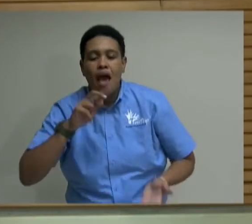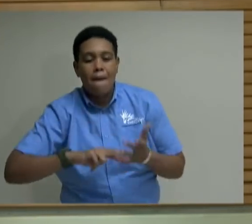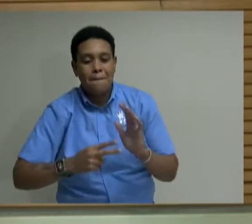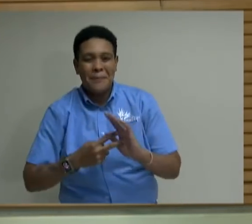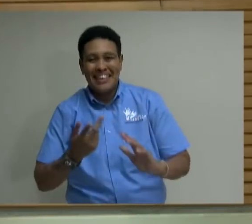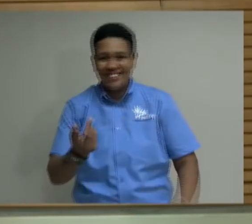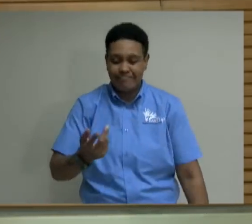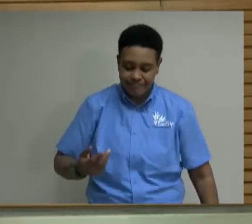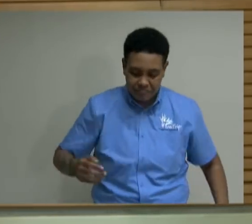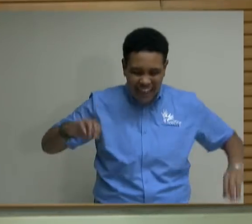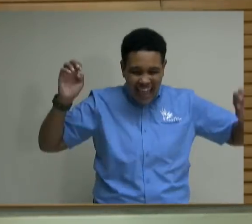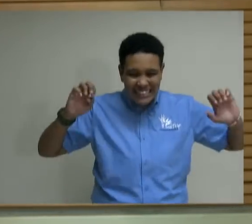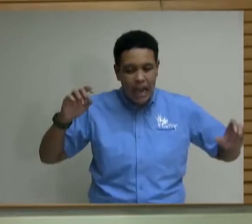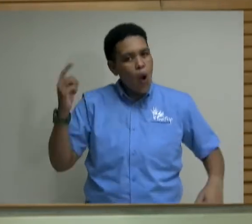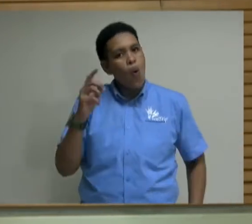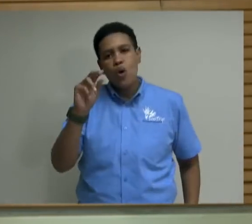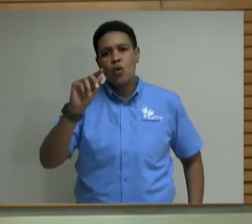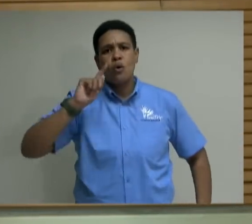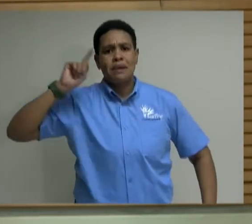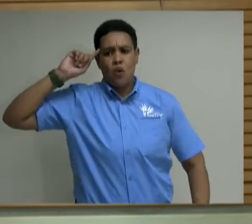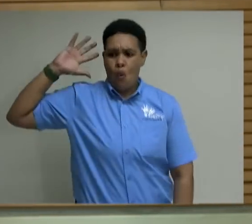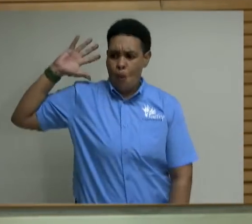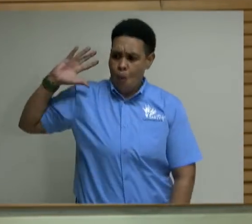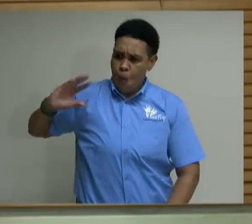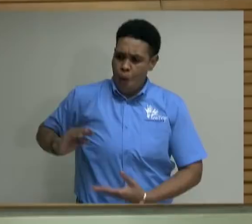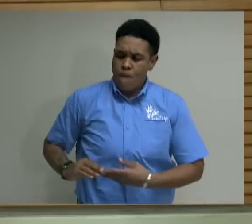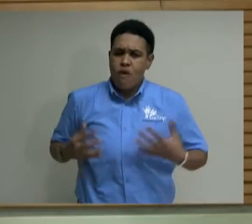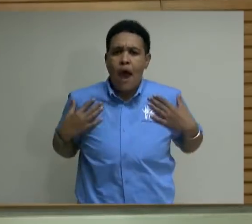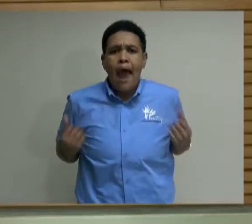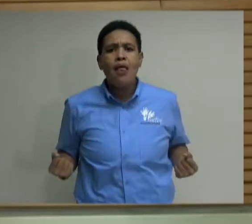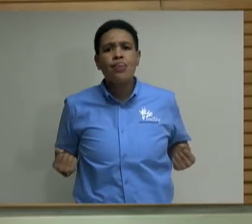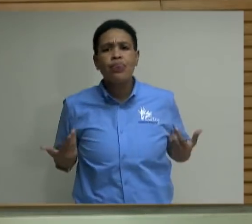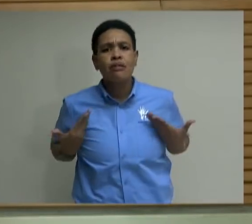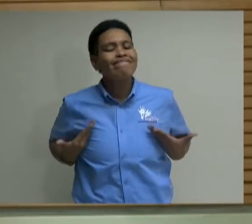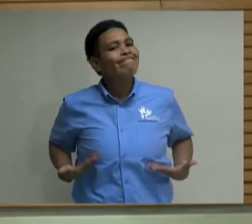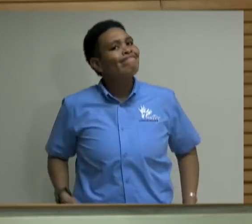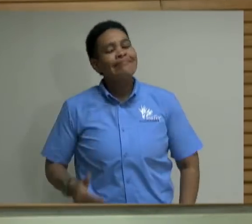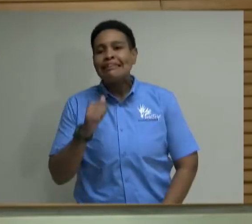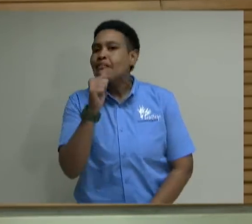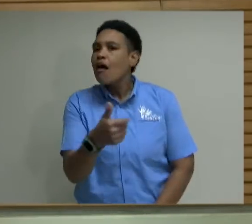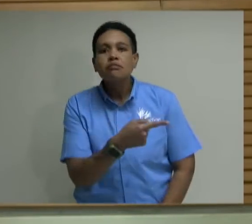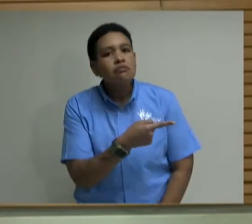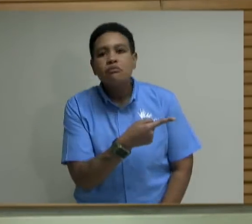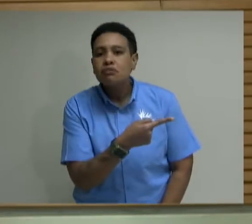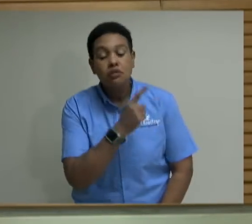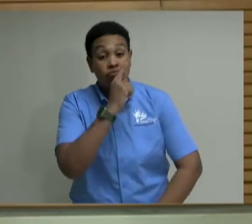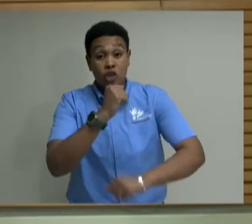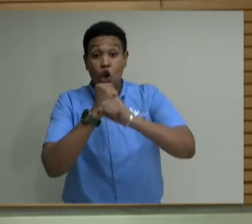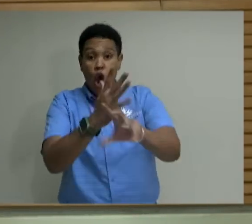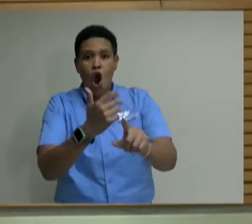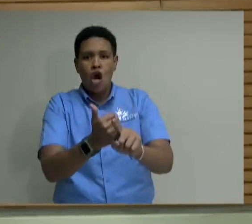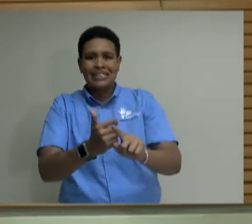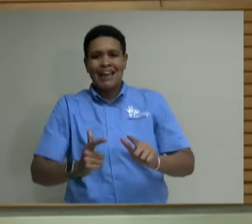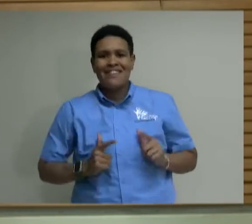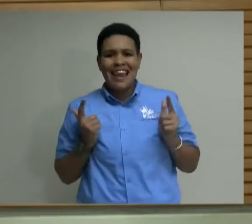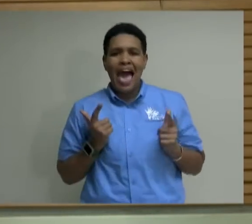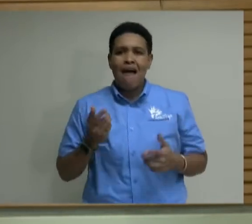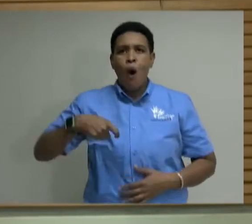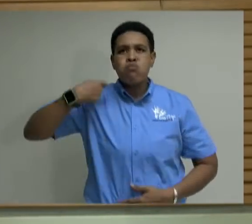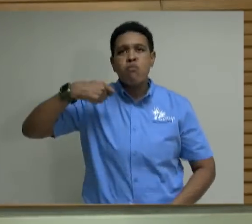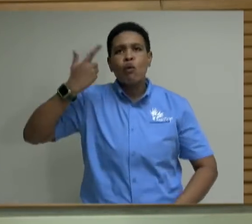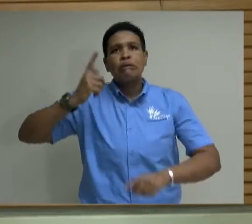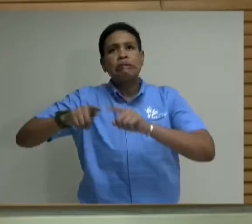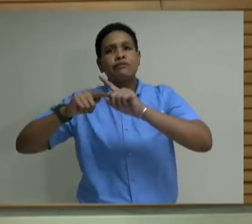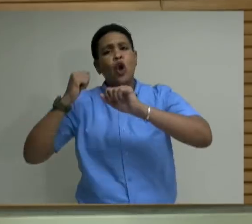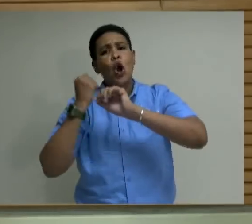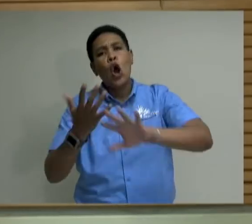even though that's important, but overall fitness in terms of their physical state. And that has a lot to do with lifestyle, which we will revisit